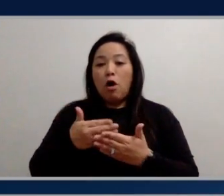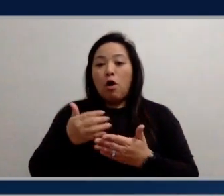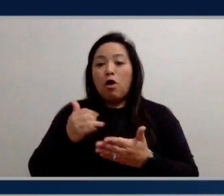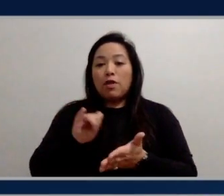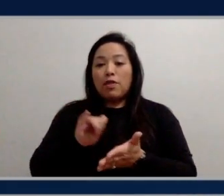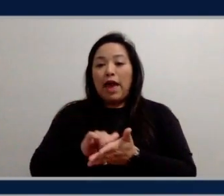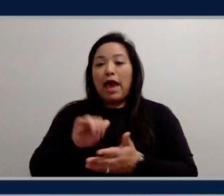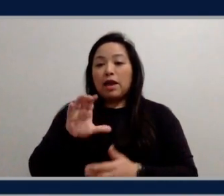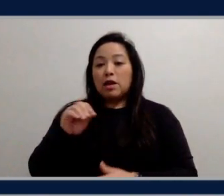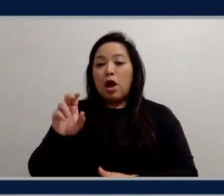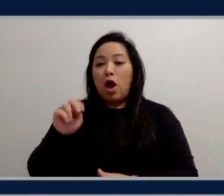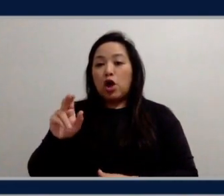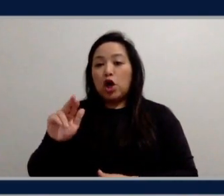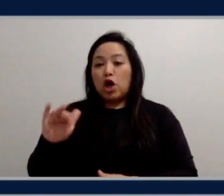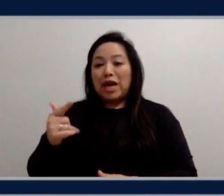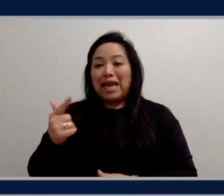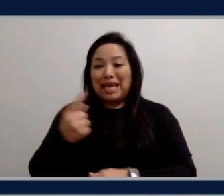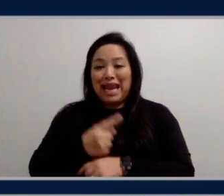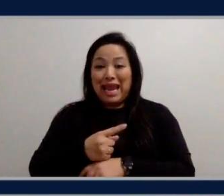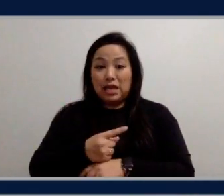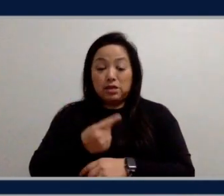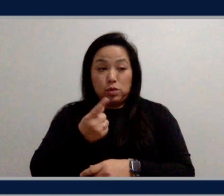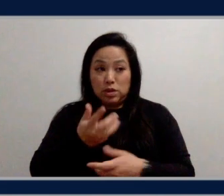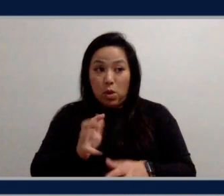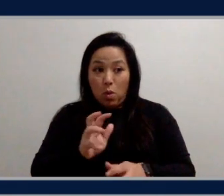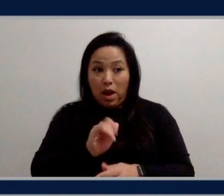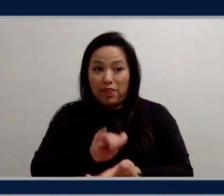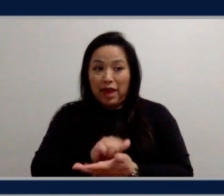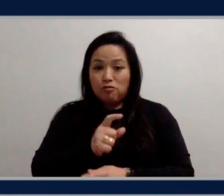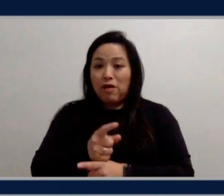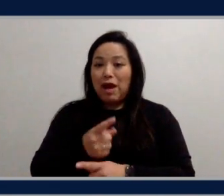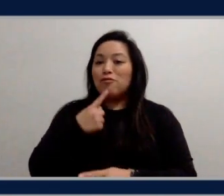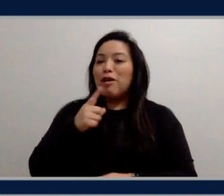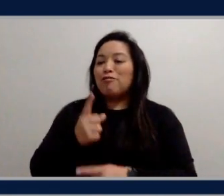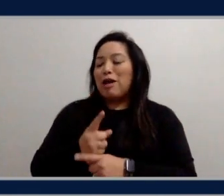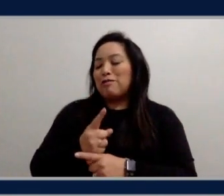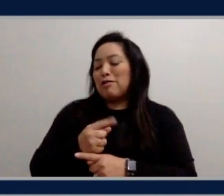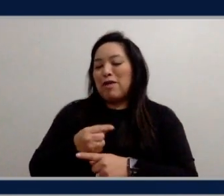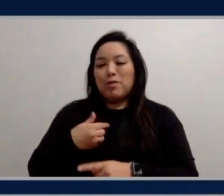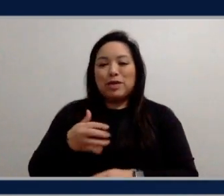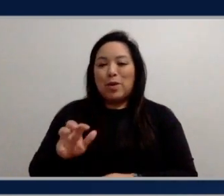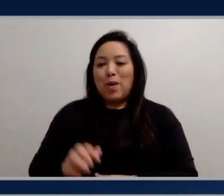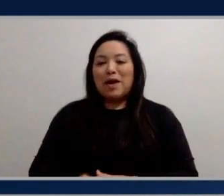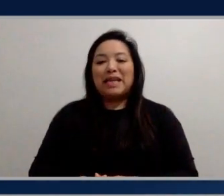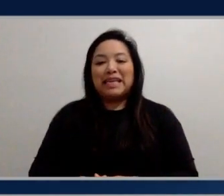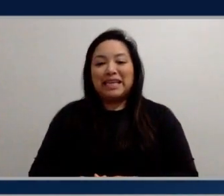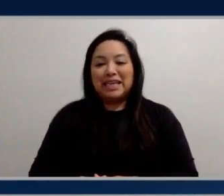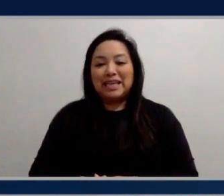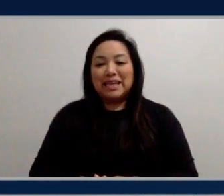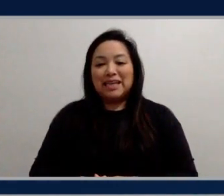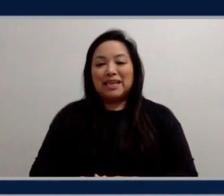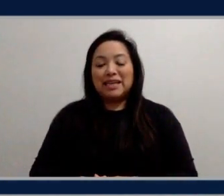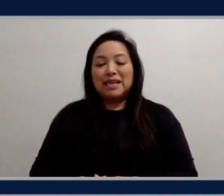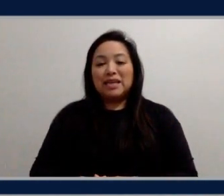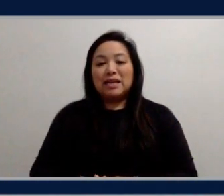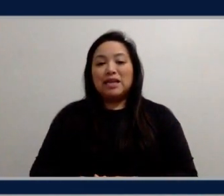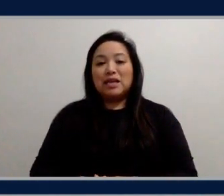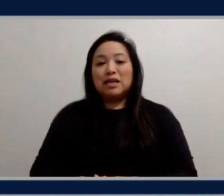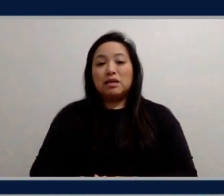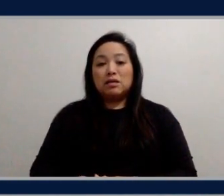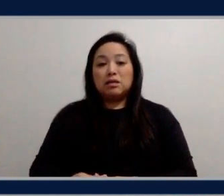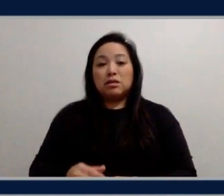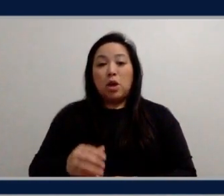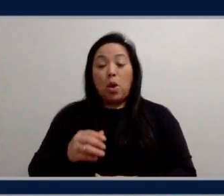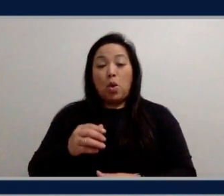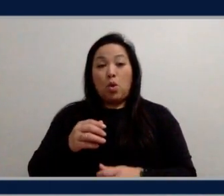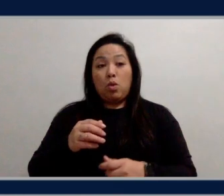we don't want to be storing it. Exactly. I don't need it. You don't want to pay for it as well. So exactly. So optimized almost on the cost side as well.